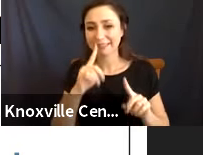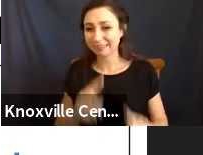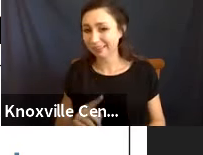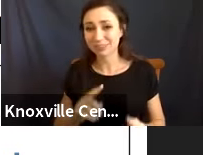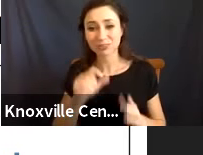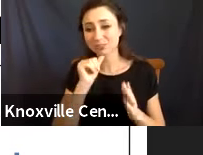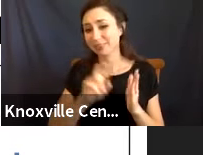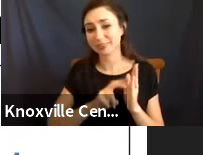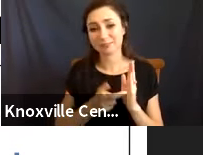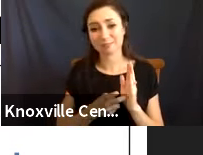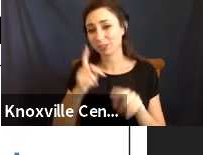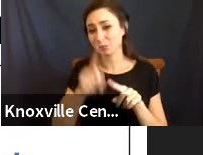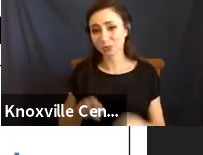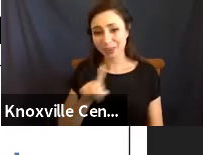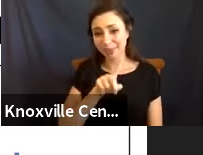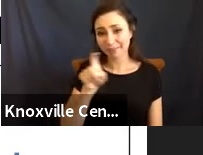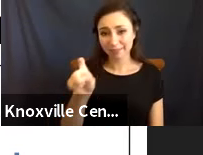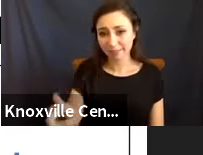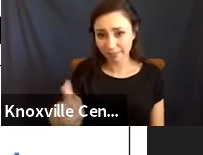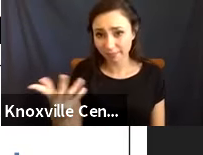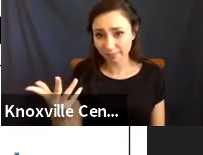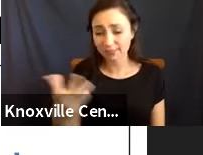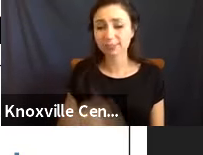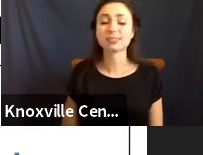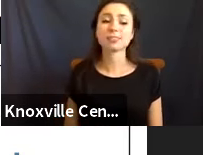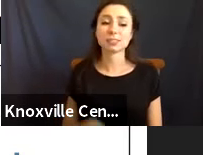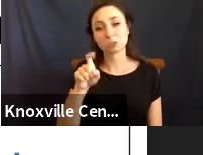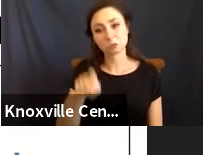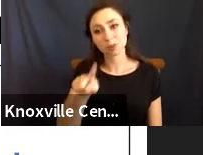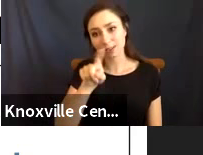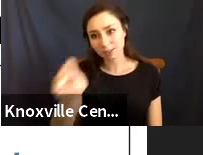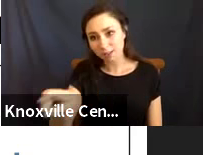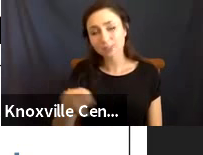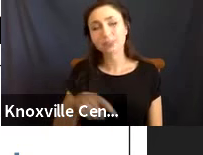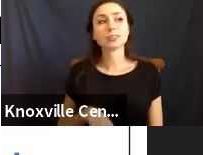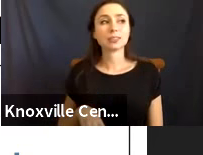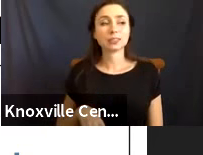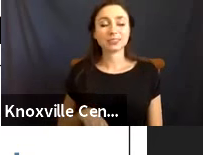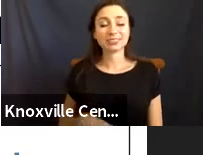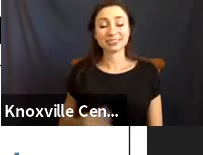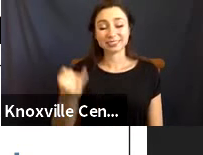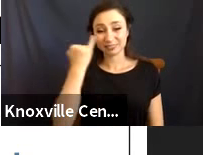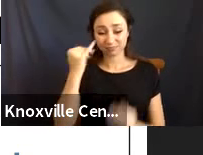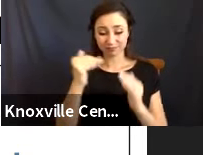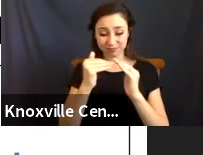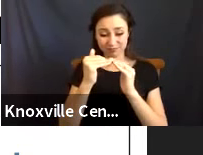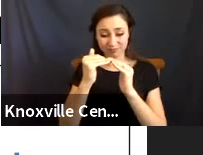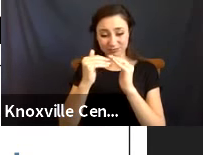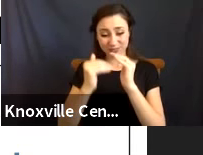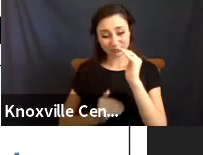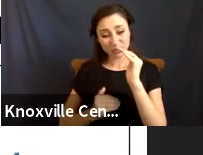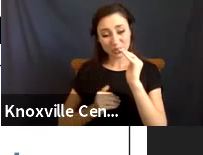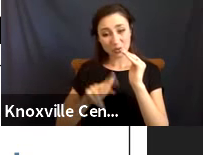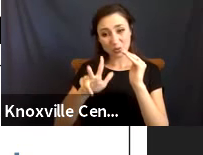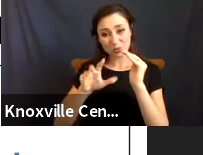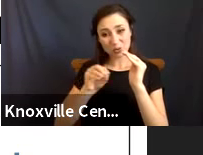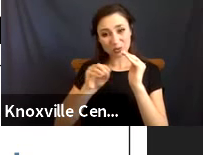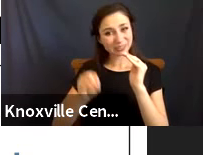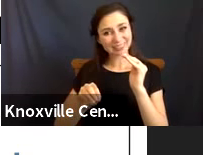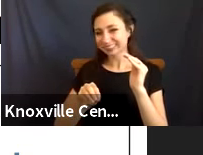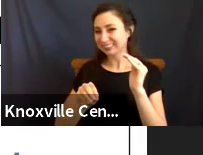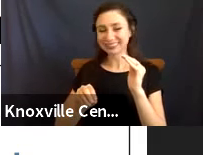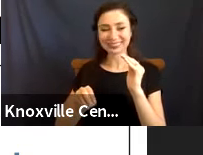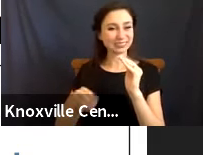the question. Now, I do think, quite frankly and realistically, getting below 3% may seem like an unreasonable